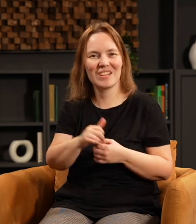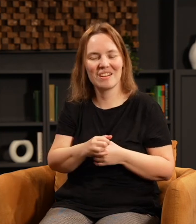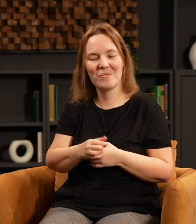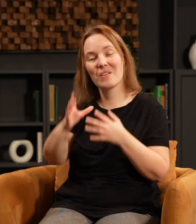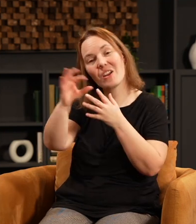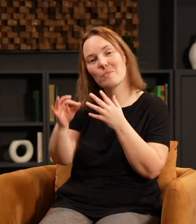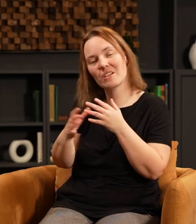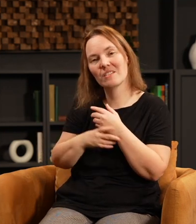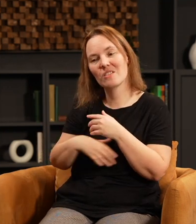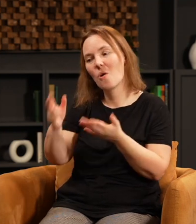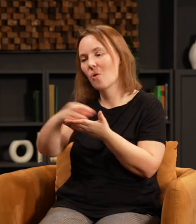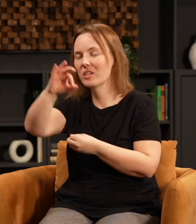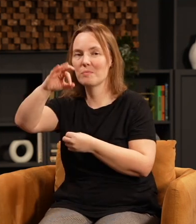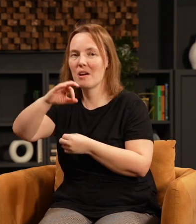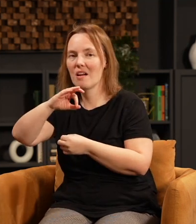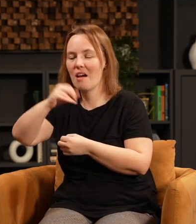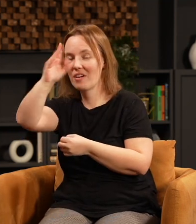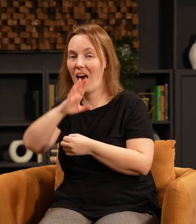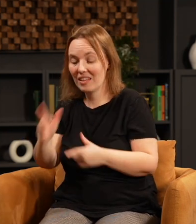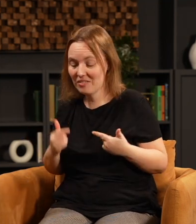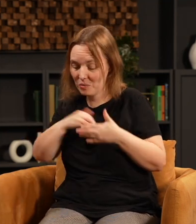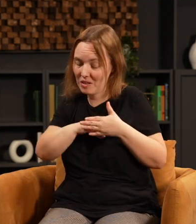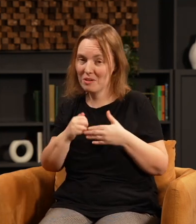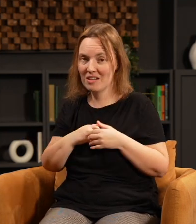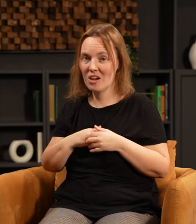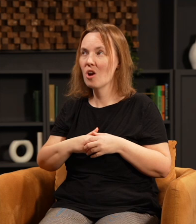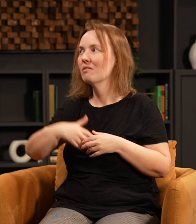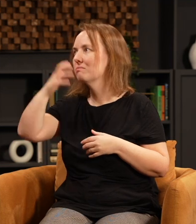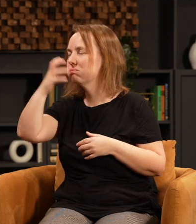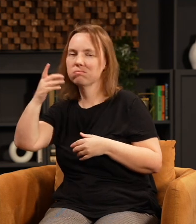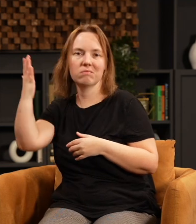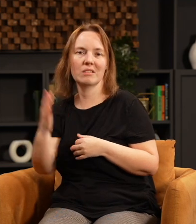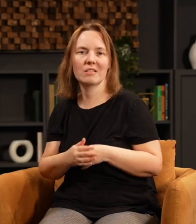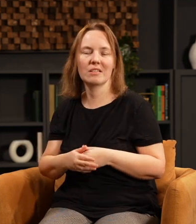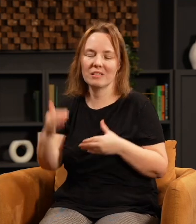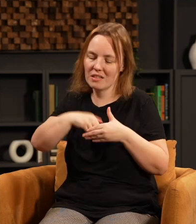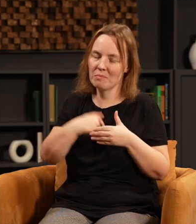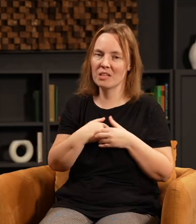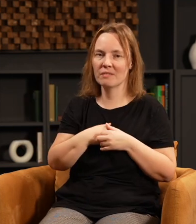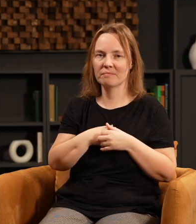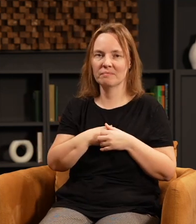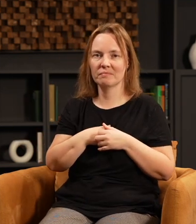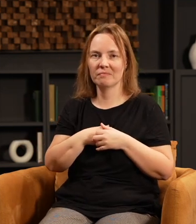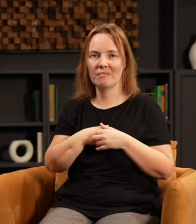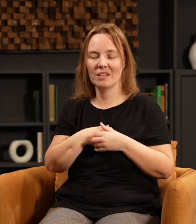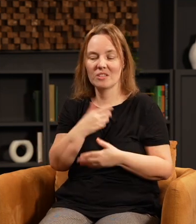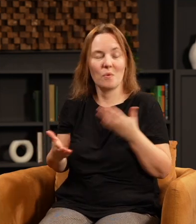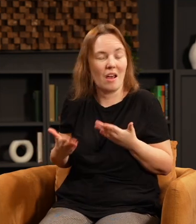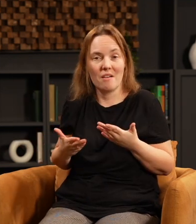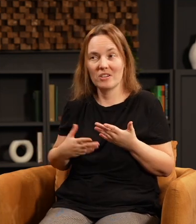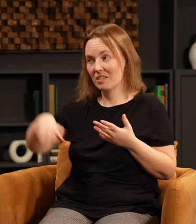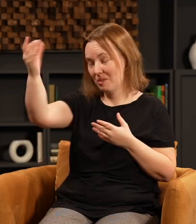The Holy Spirit of God lives within me. Greater is he that is in me. So whatever is coming against me,